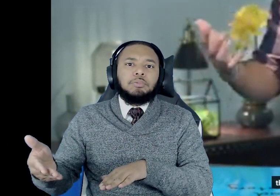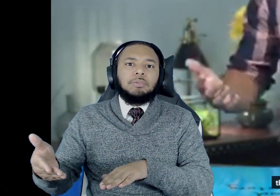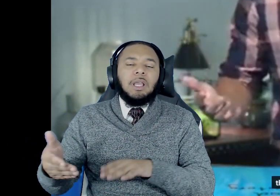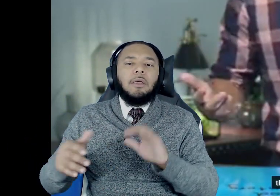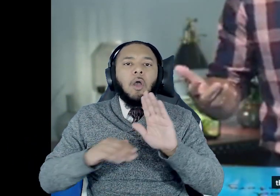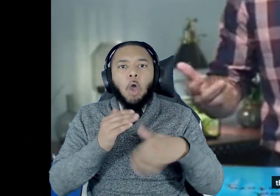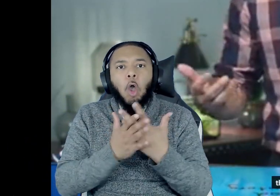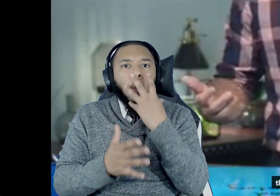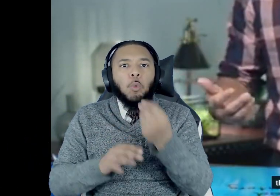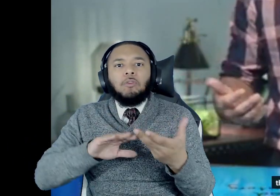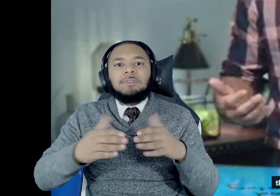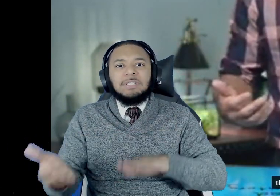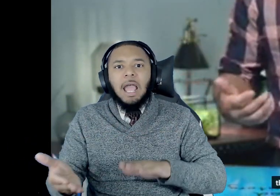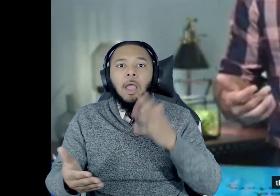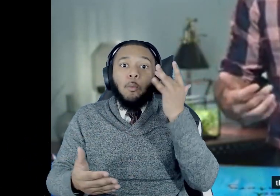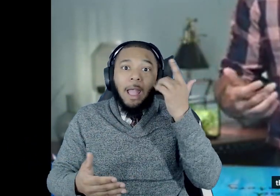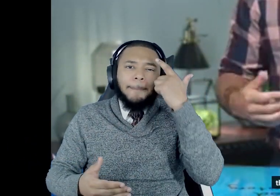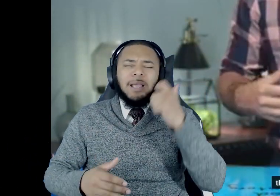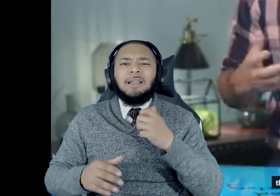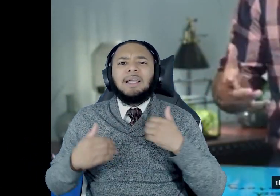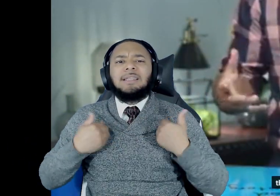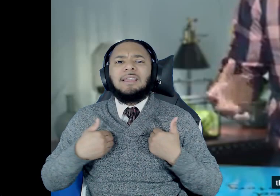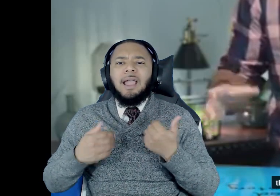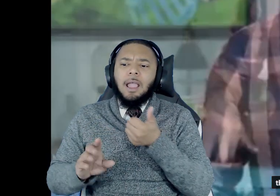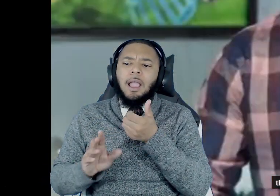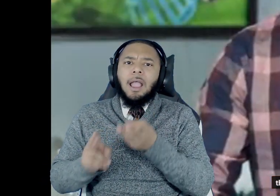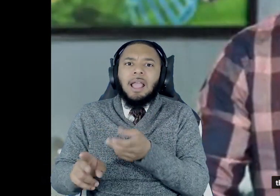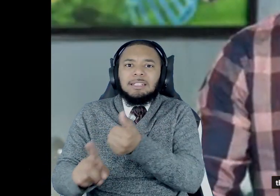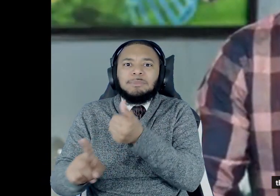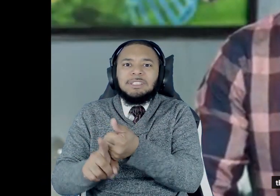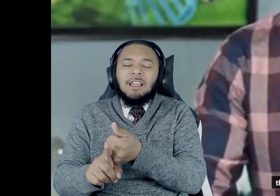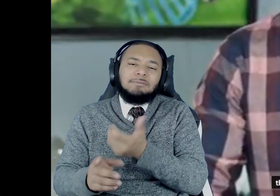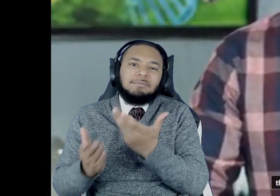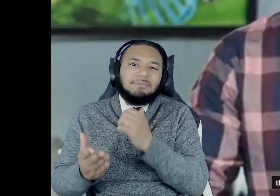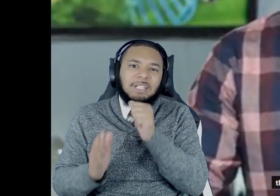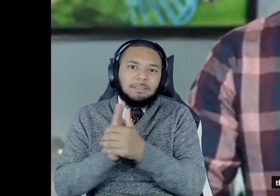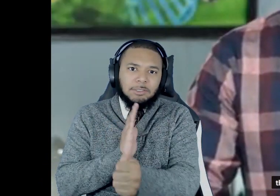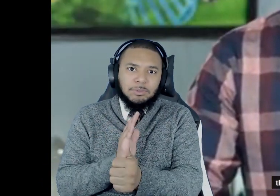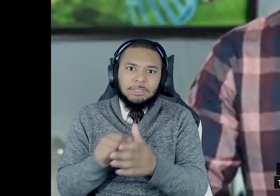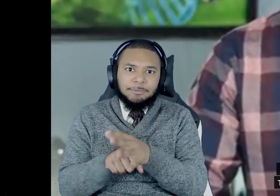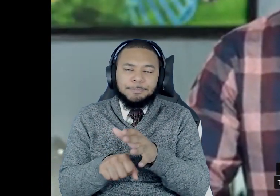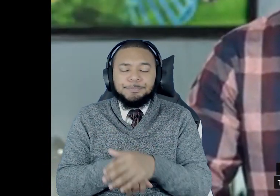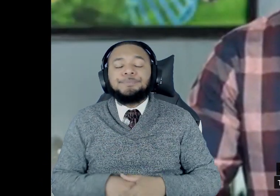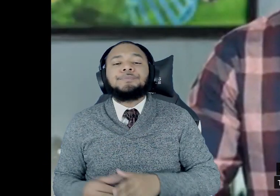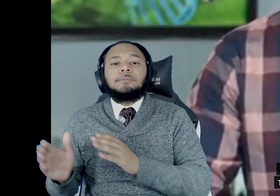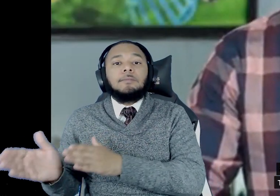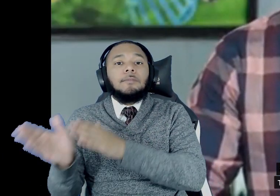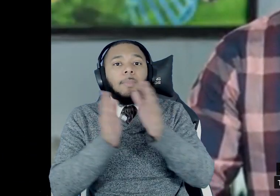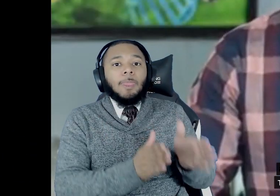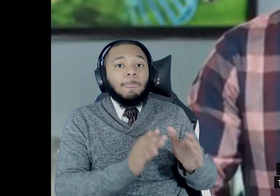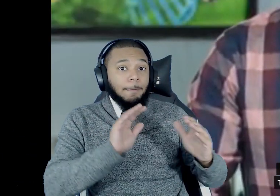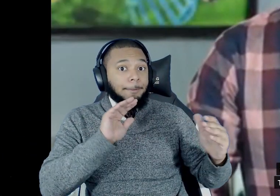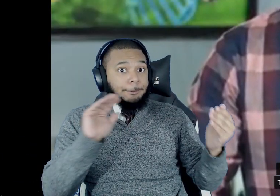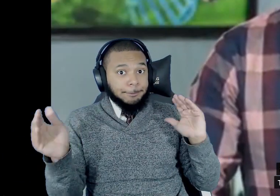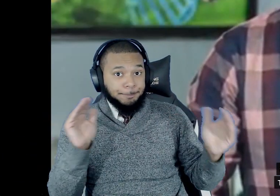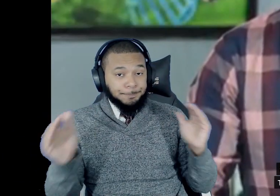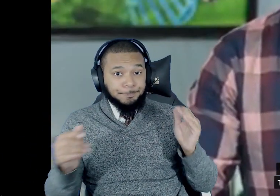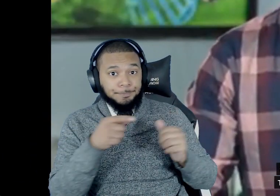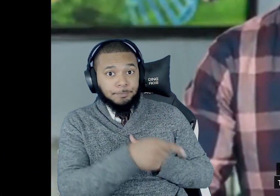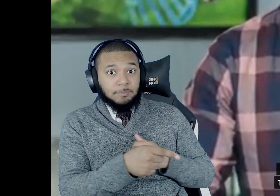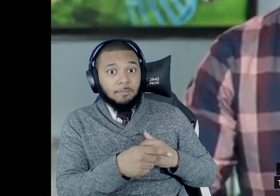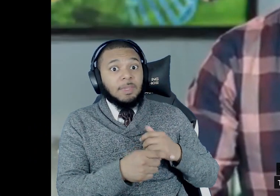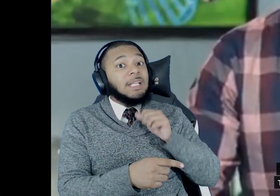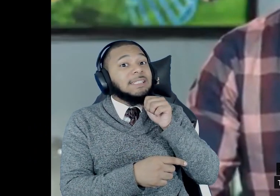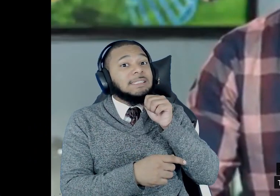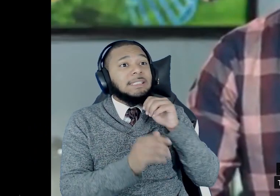very strategic way these organisms do that. If you look in contrast to organisms that don't support their young, right,